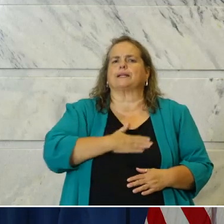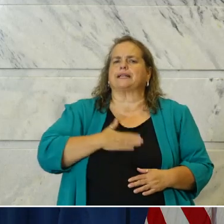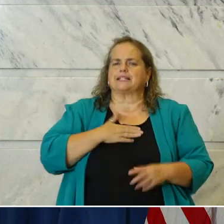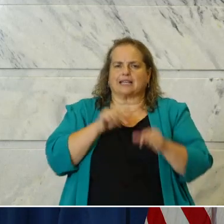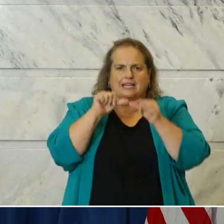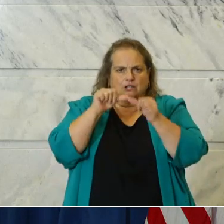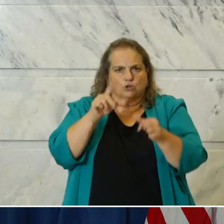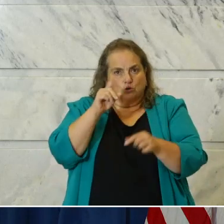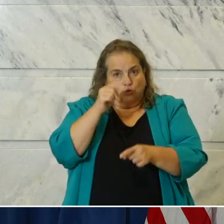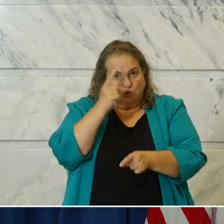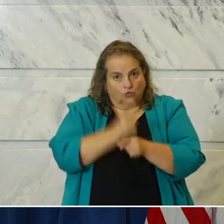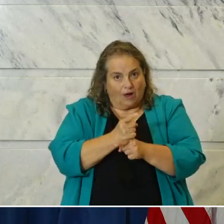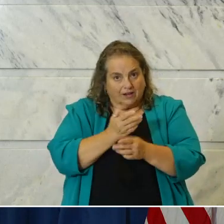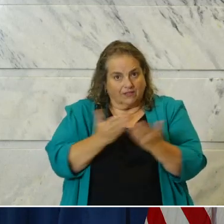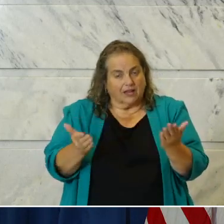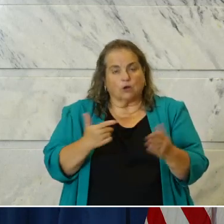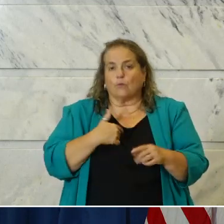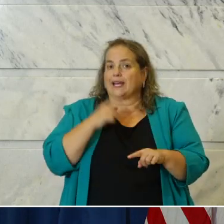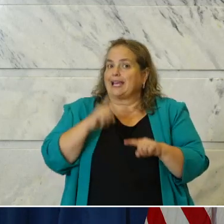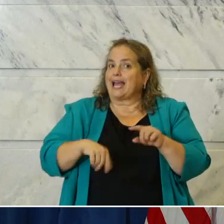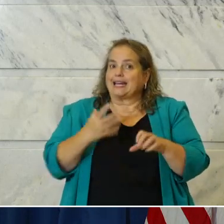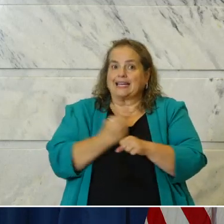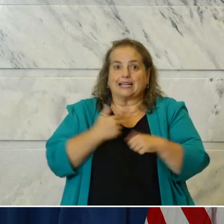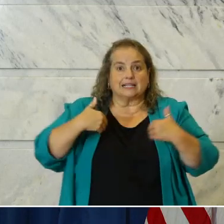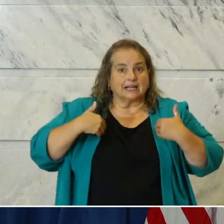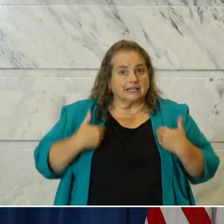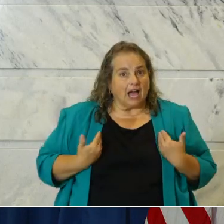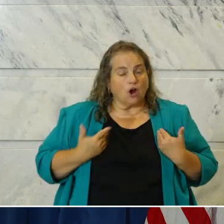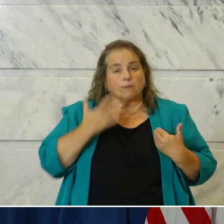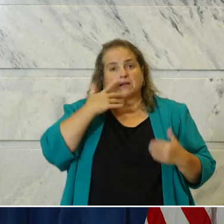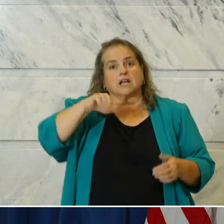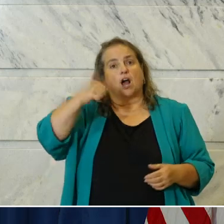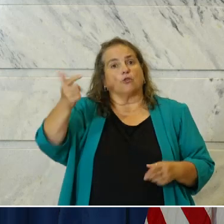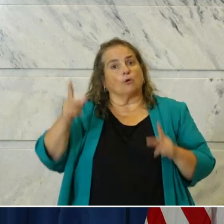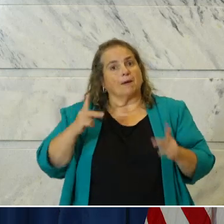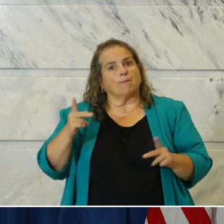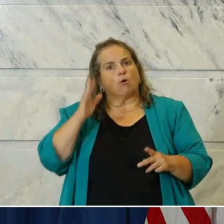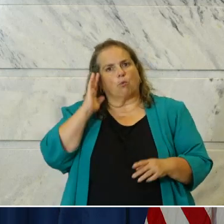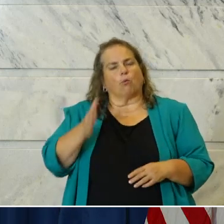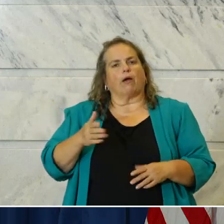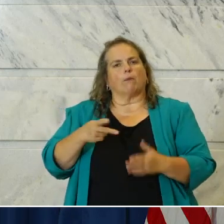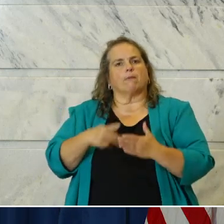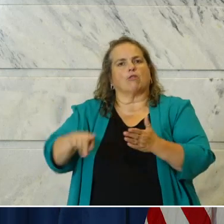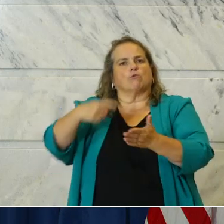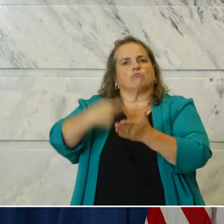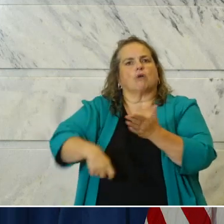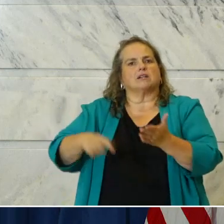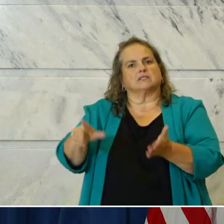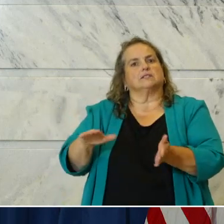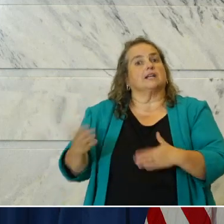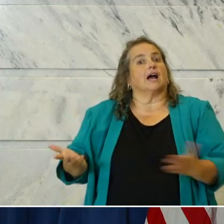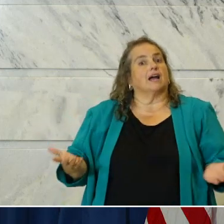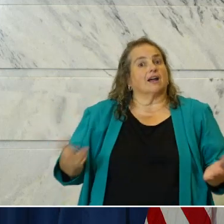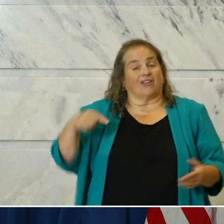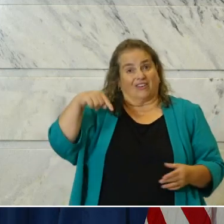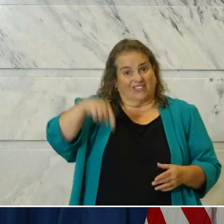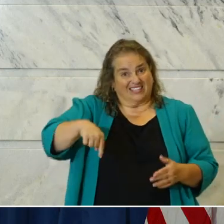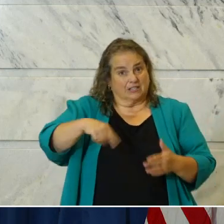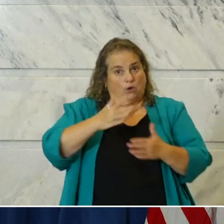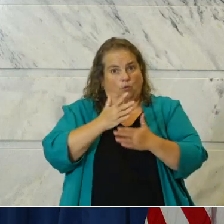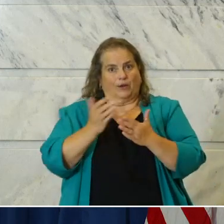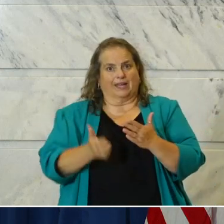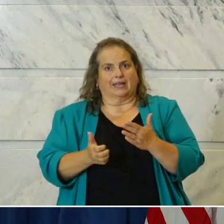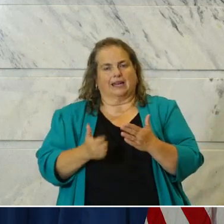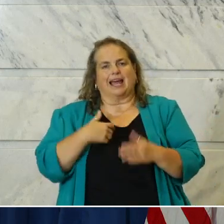do the right things. We can't get tired because other people pay when we do. And this weekend,